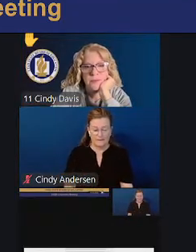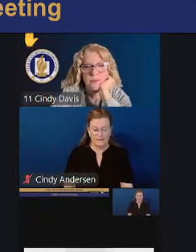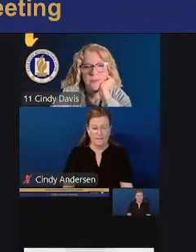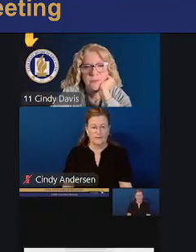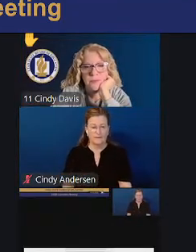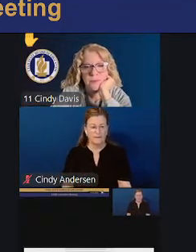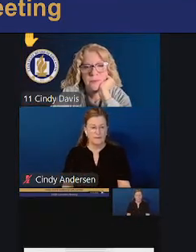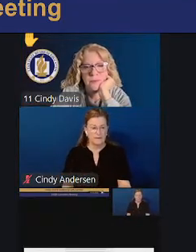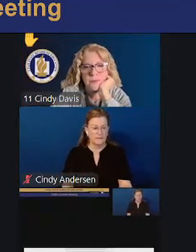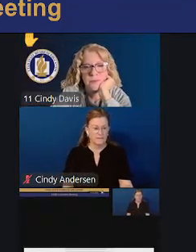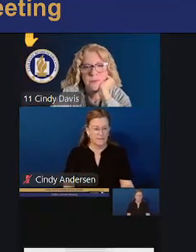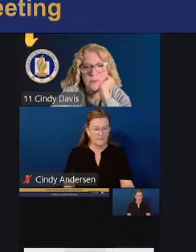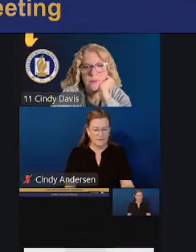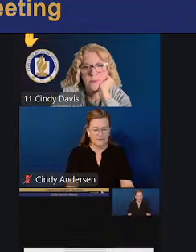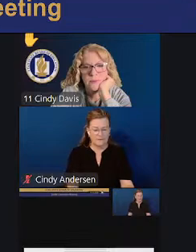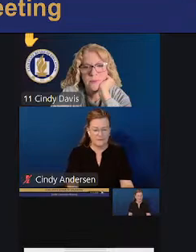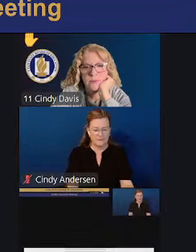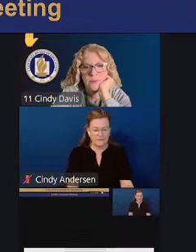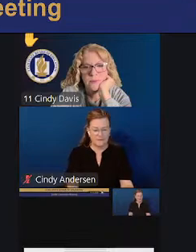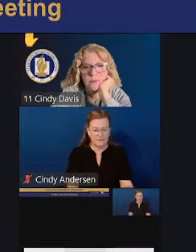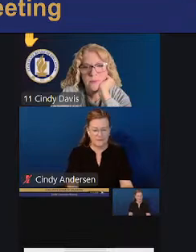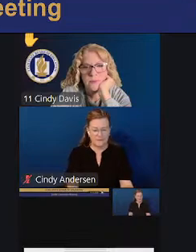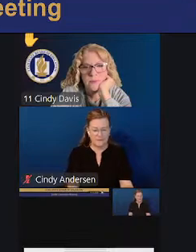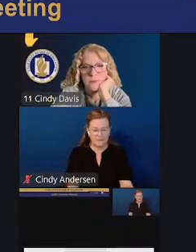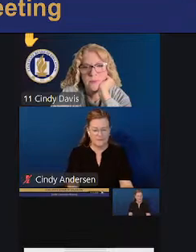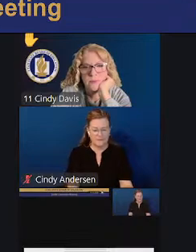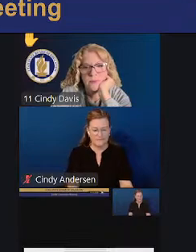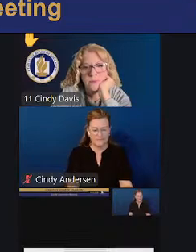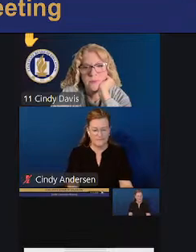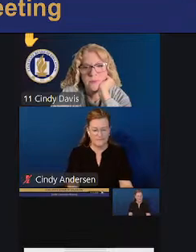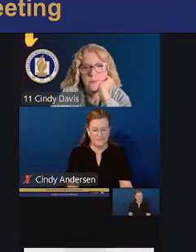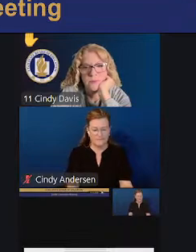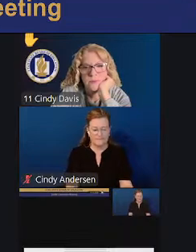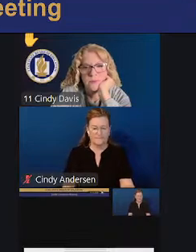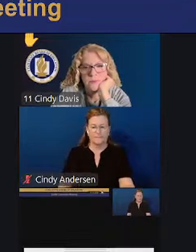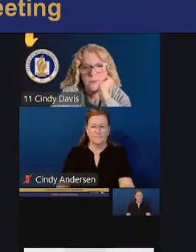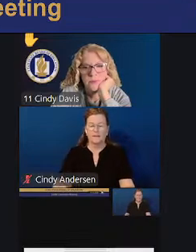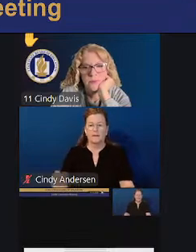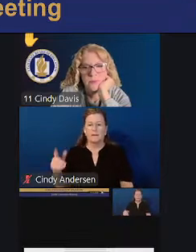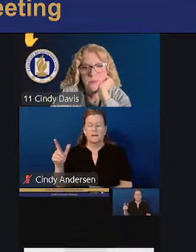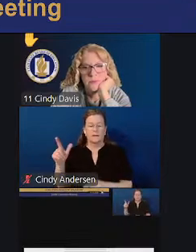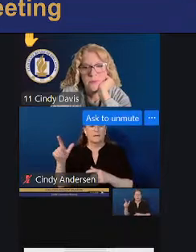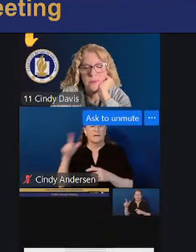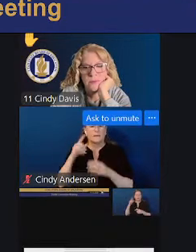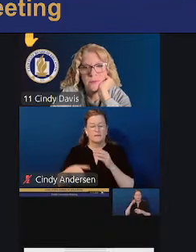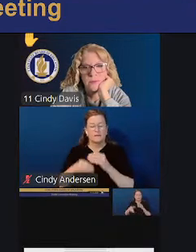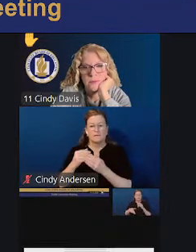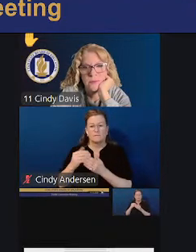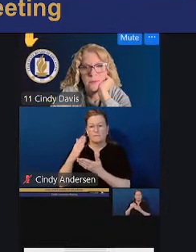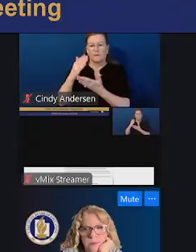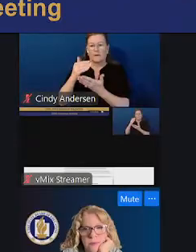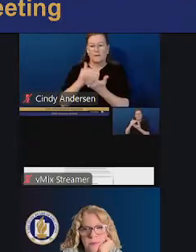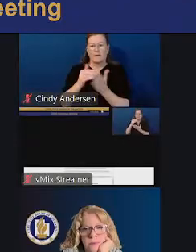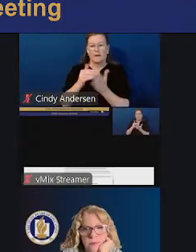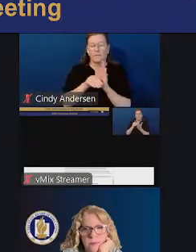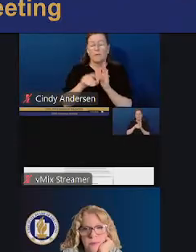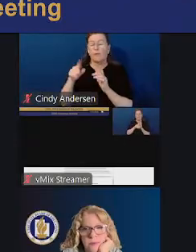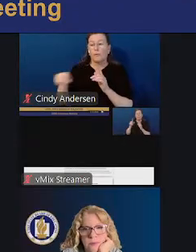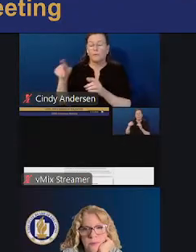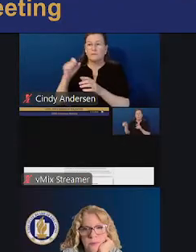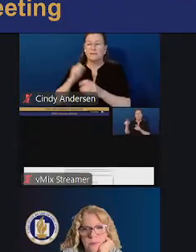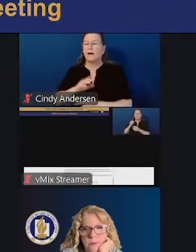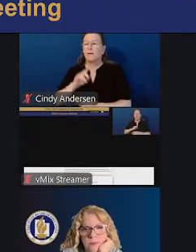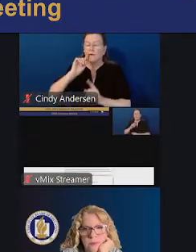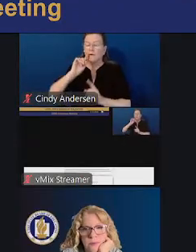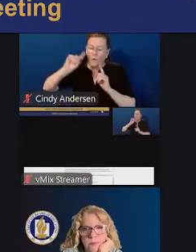Yes, Board Member Davis, the positions that this line item funds, those staff work solely and completely on